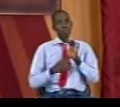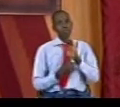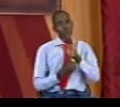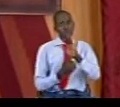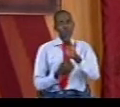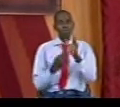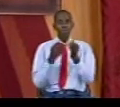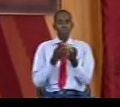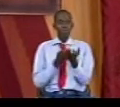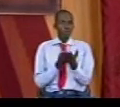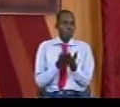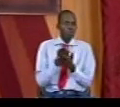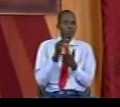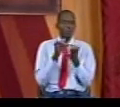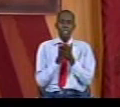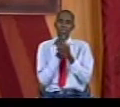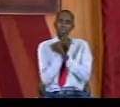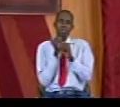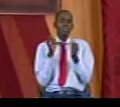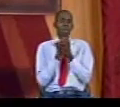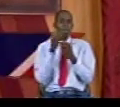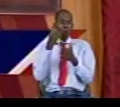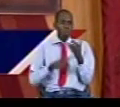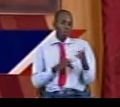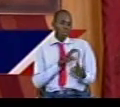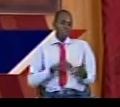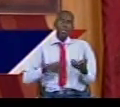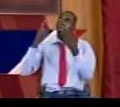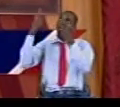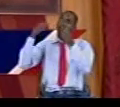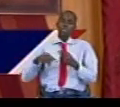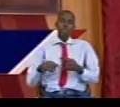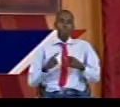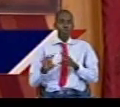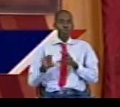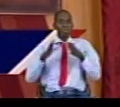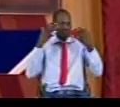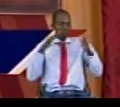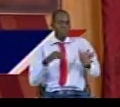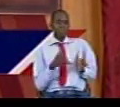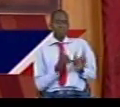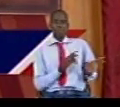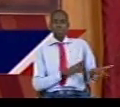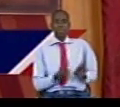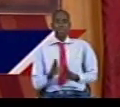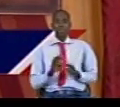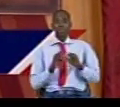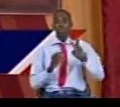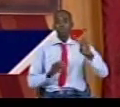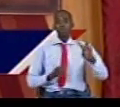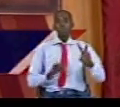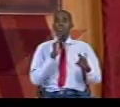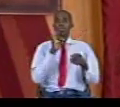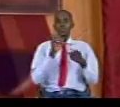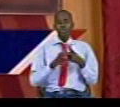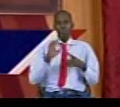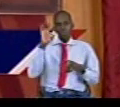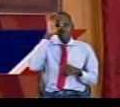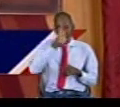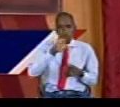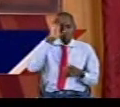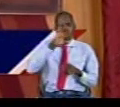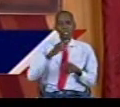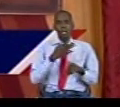that saves. That's what he came to do, and he's finished that. Number two, it was to seek and to save the